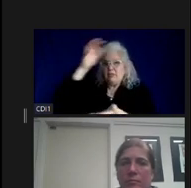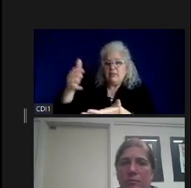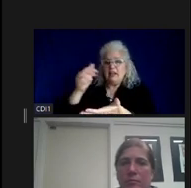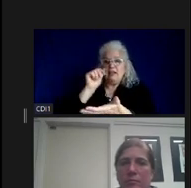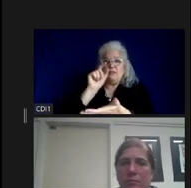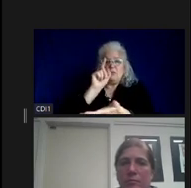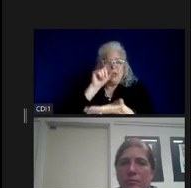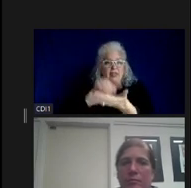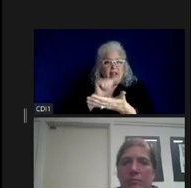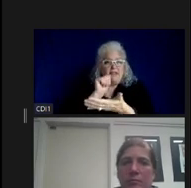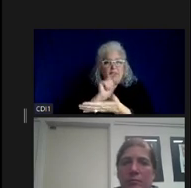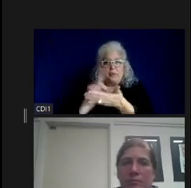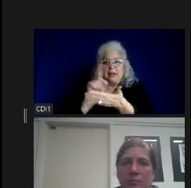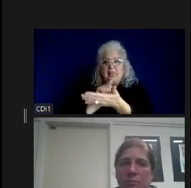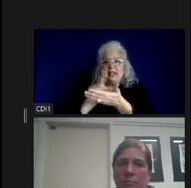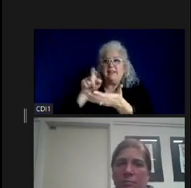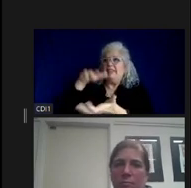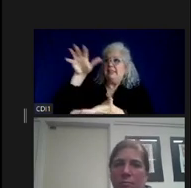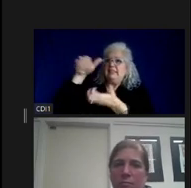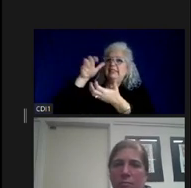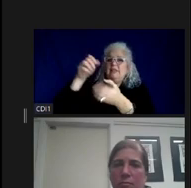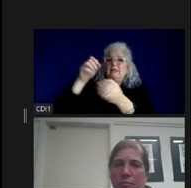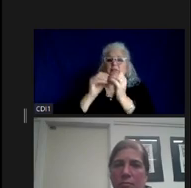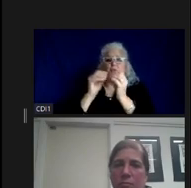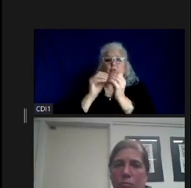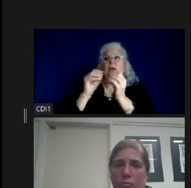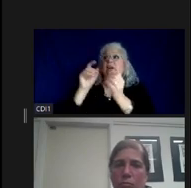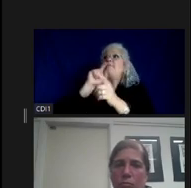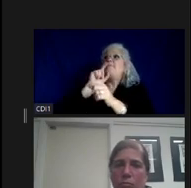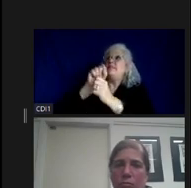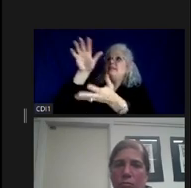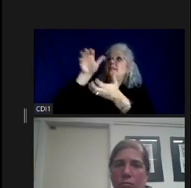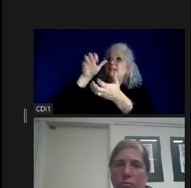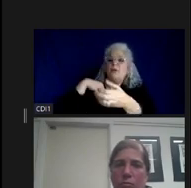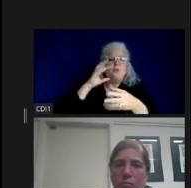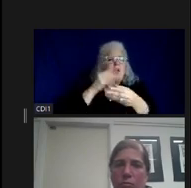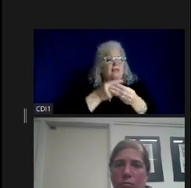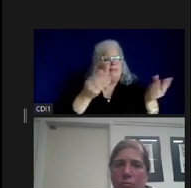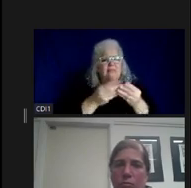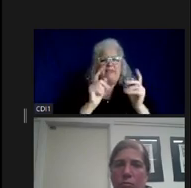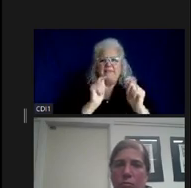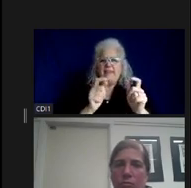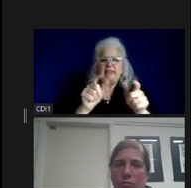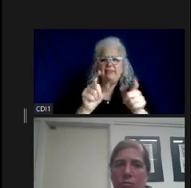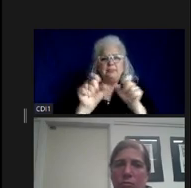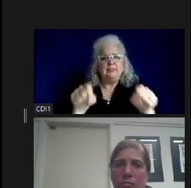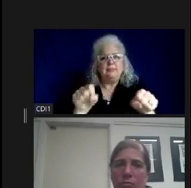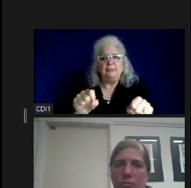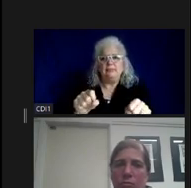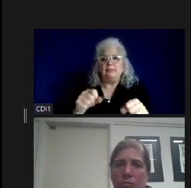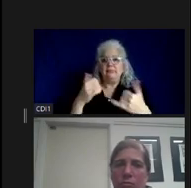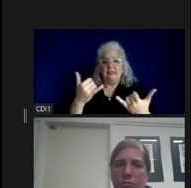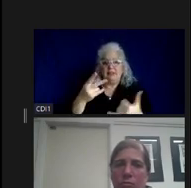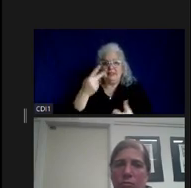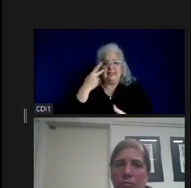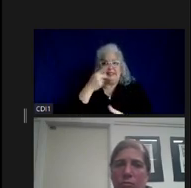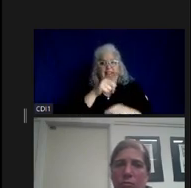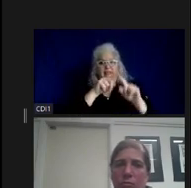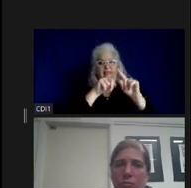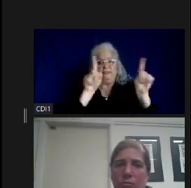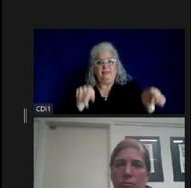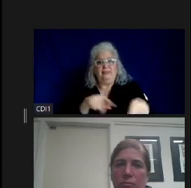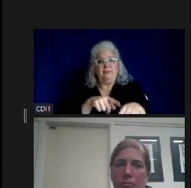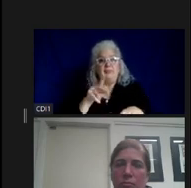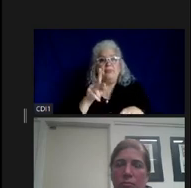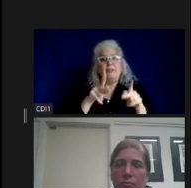And this, I think, just makes so much sense. Again, this is that mortality data that I was talking about. And without getting too